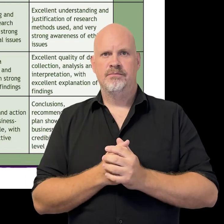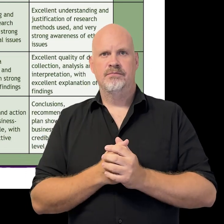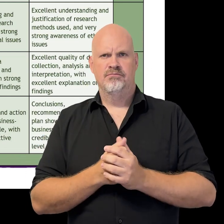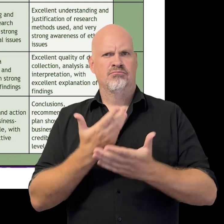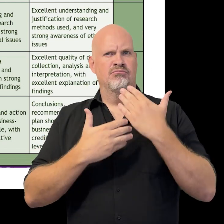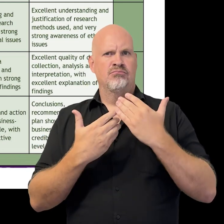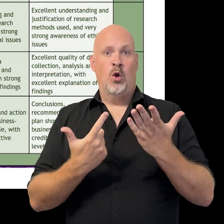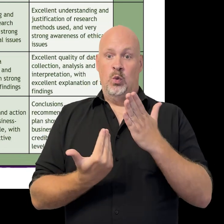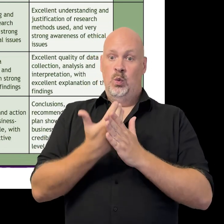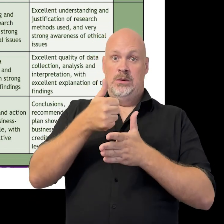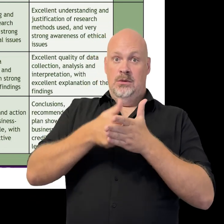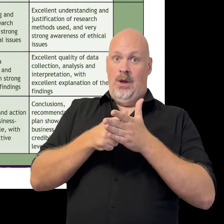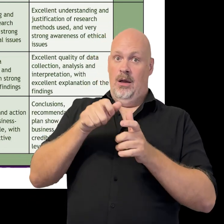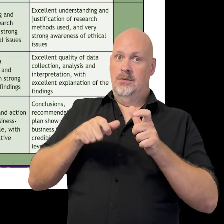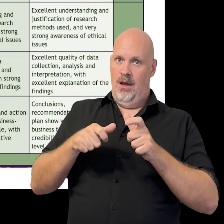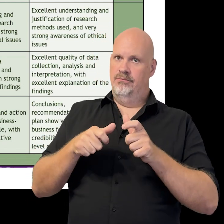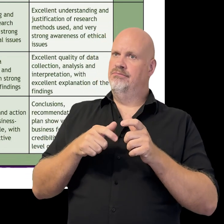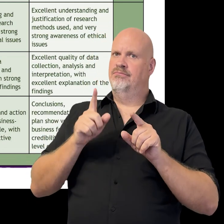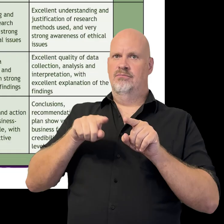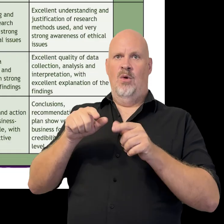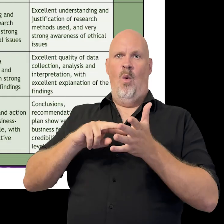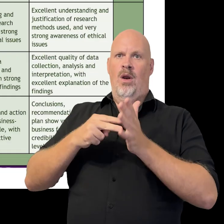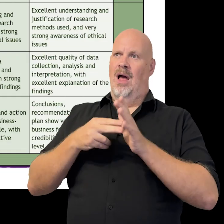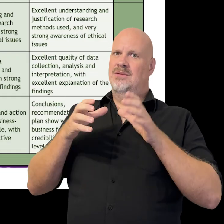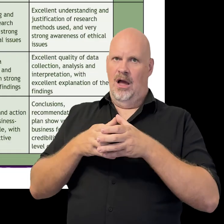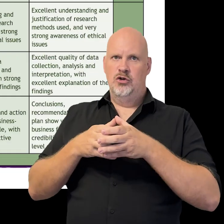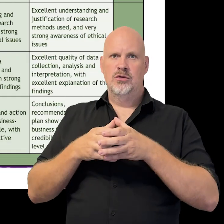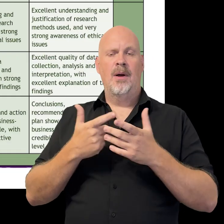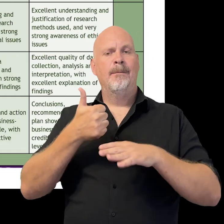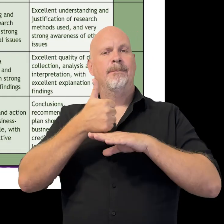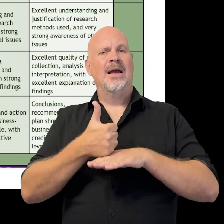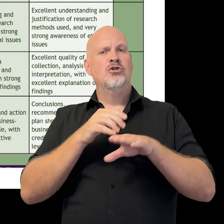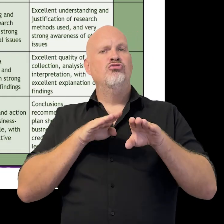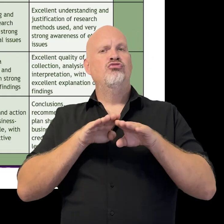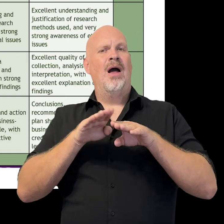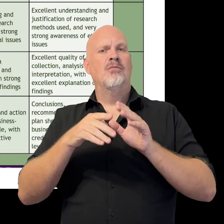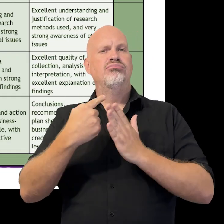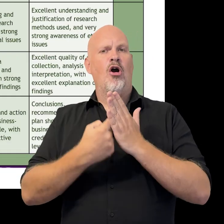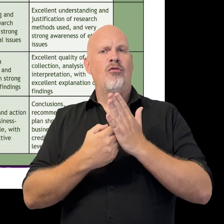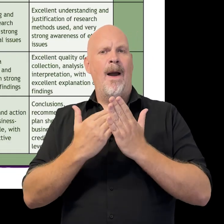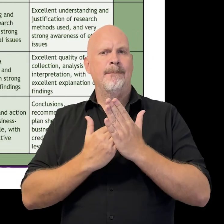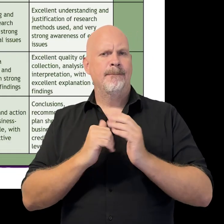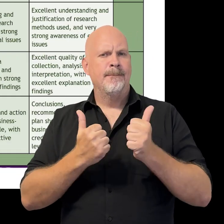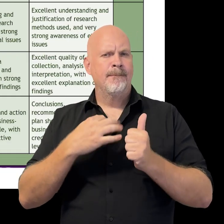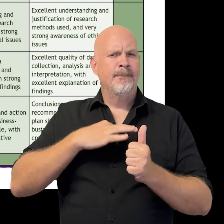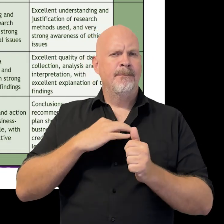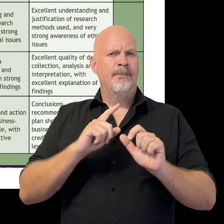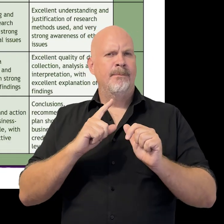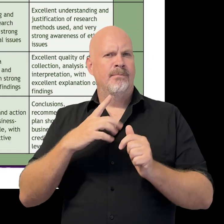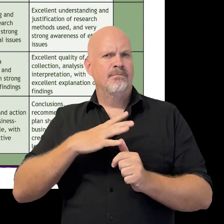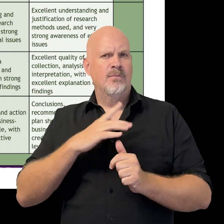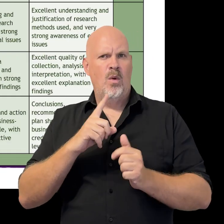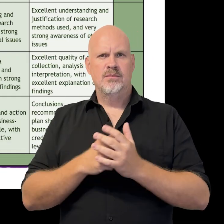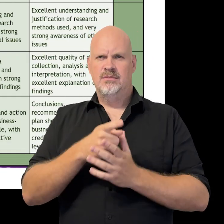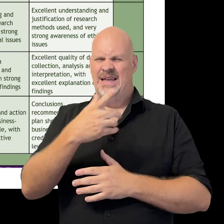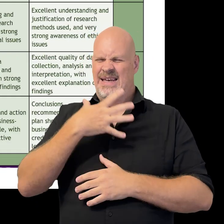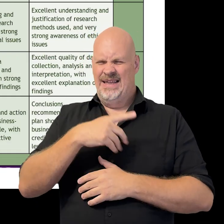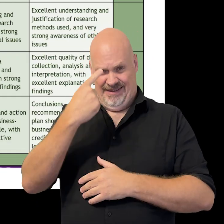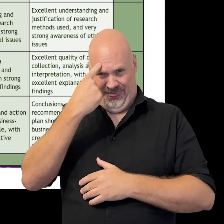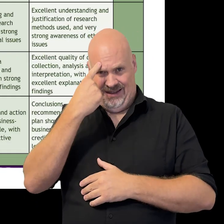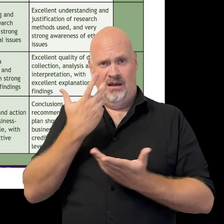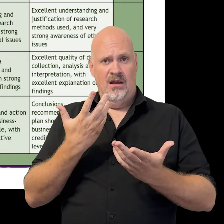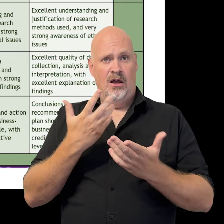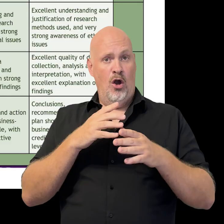keep referring to the marking criteria and thinking about how your report is going to be